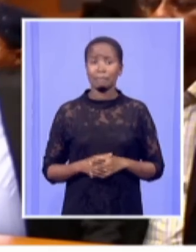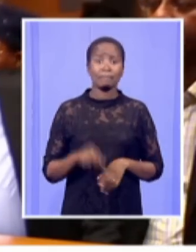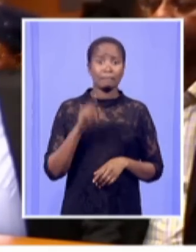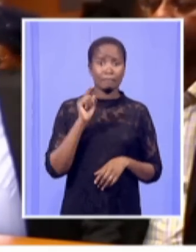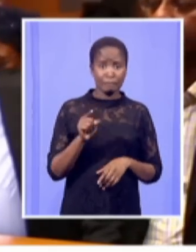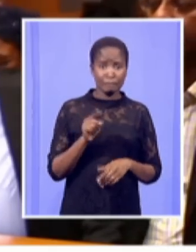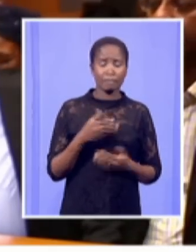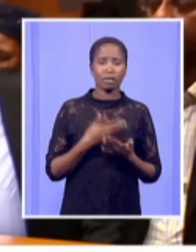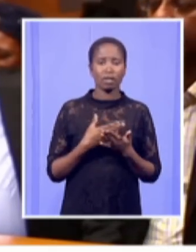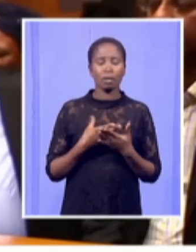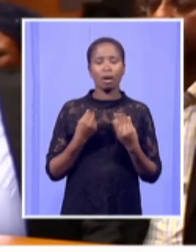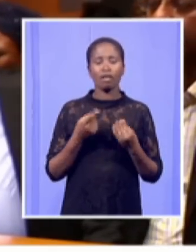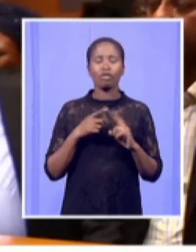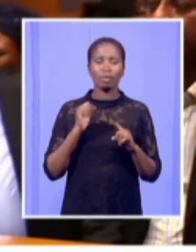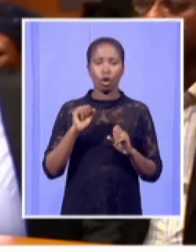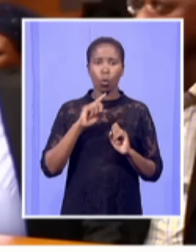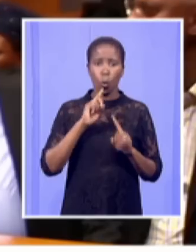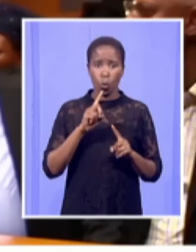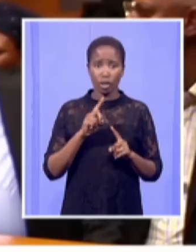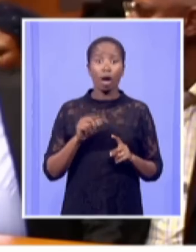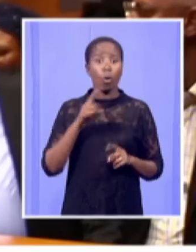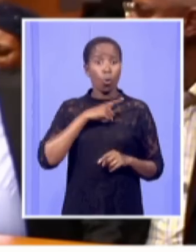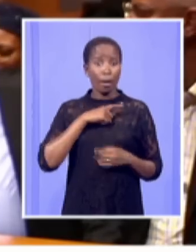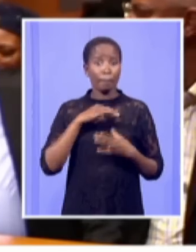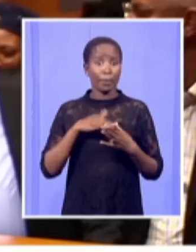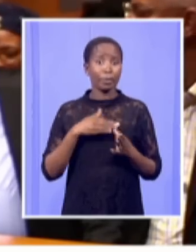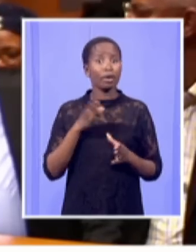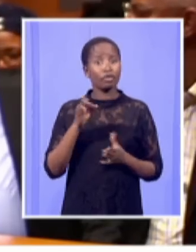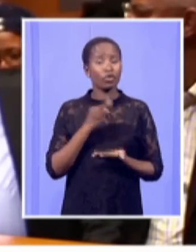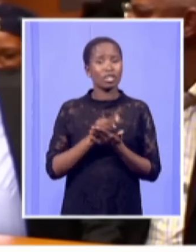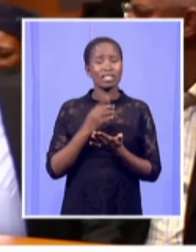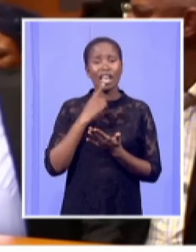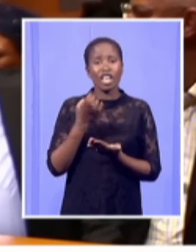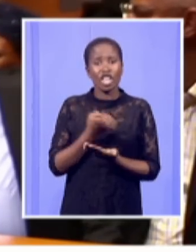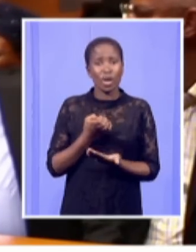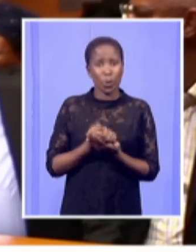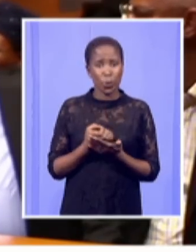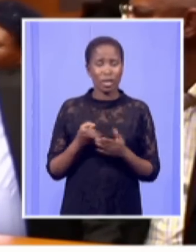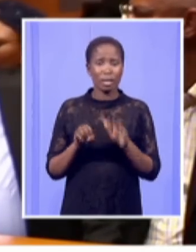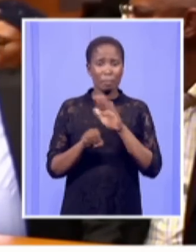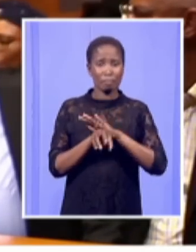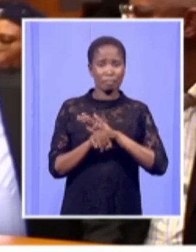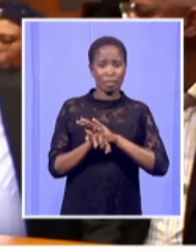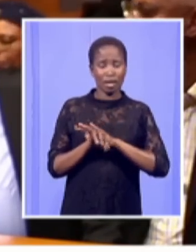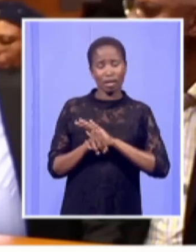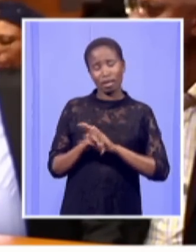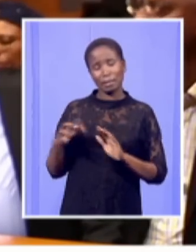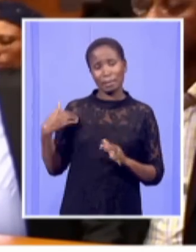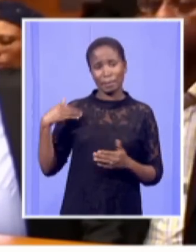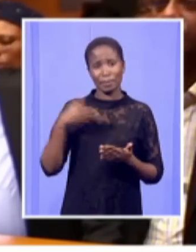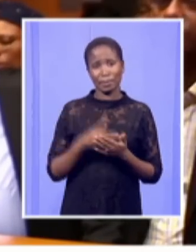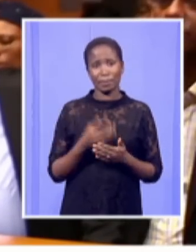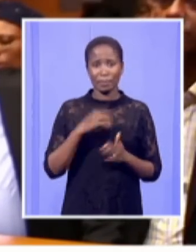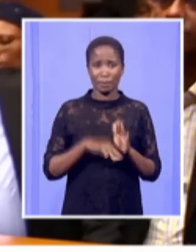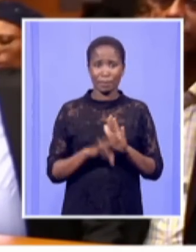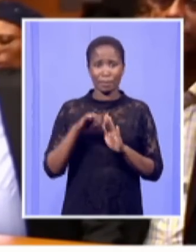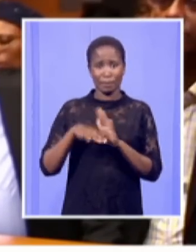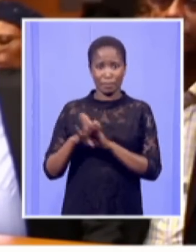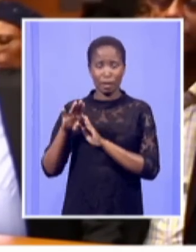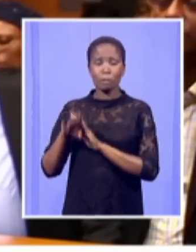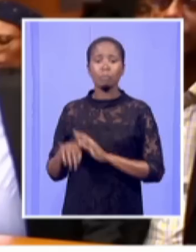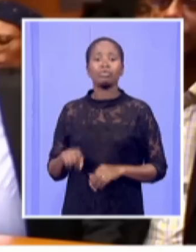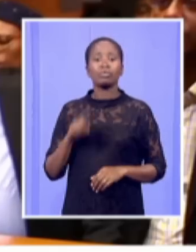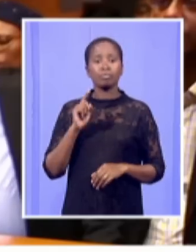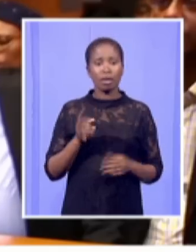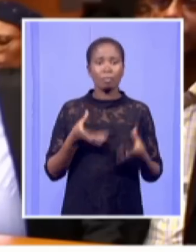restraint order. Due to the fact that the equity markets have for the past while been in a state of flux, placing a